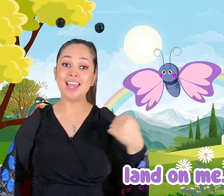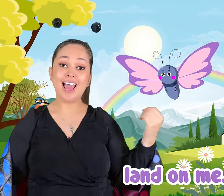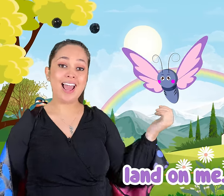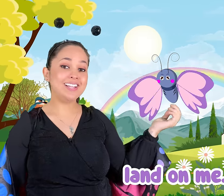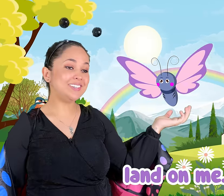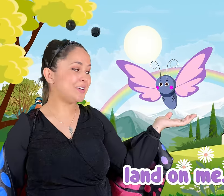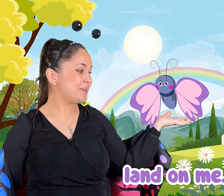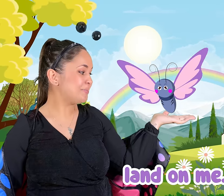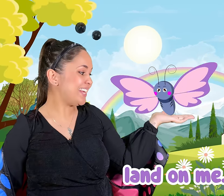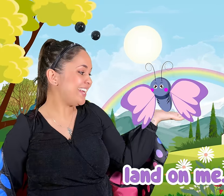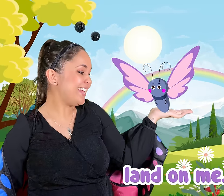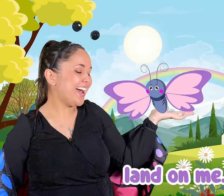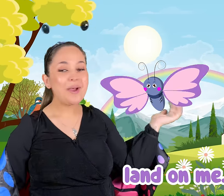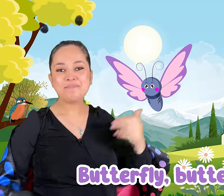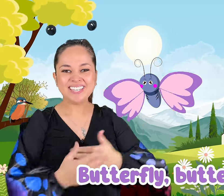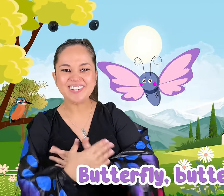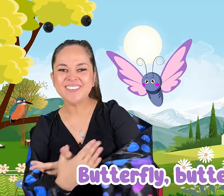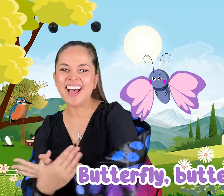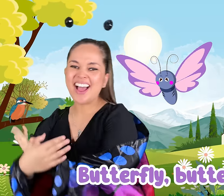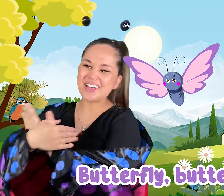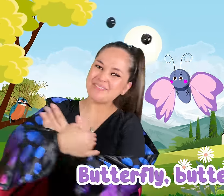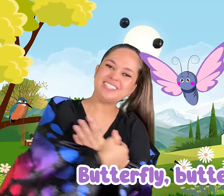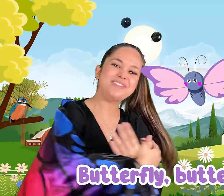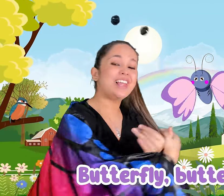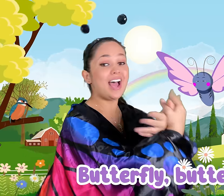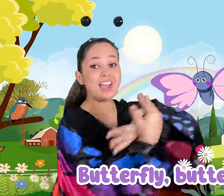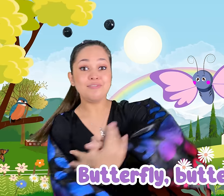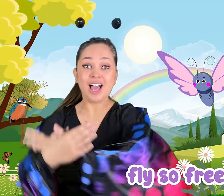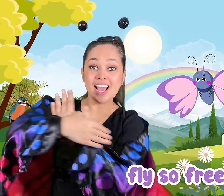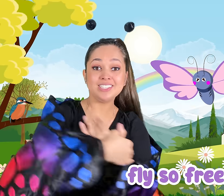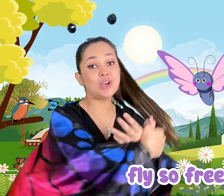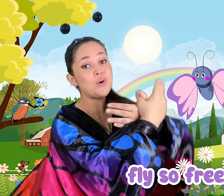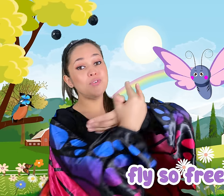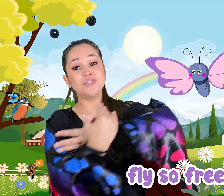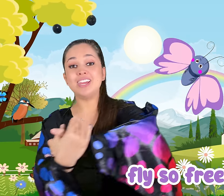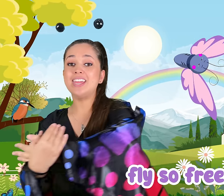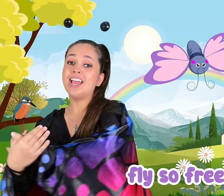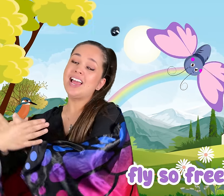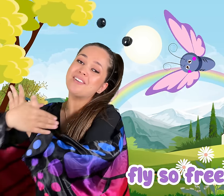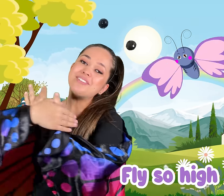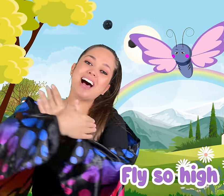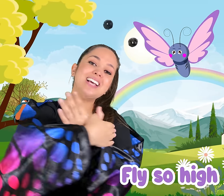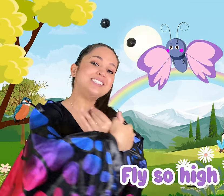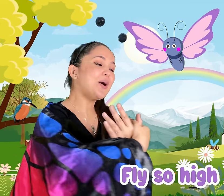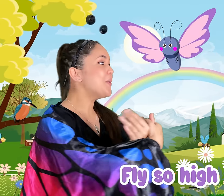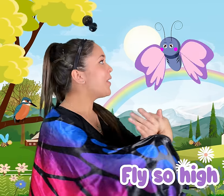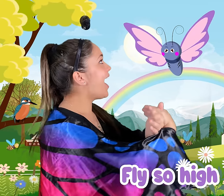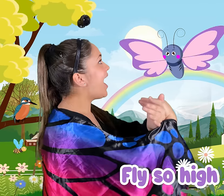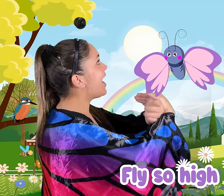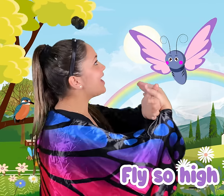butterfly, land on me. Butterfly, butterfly, fly so free. Fly